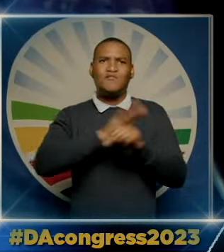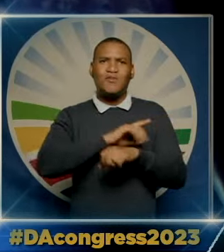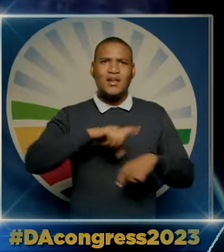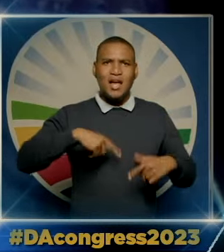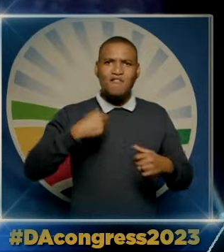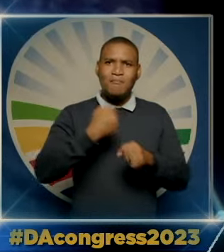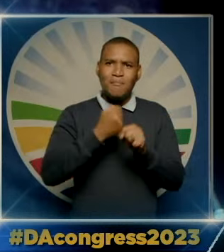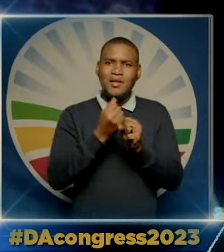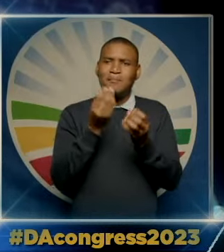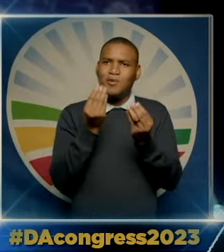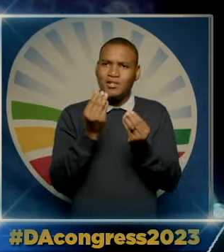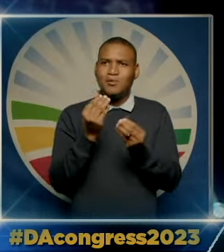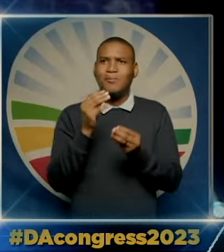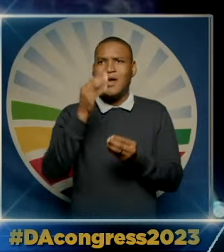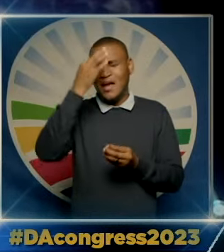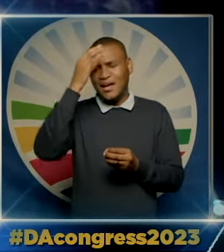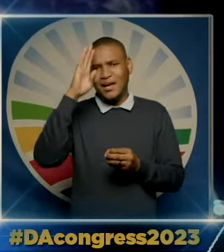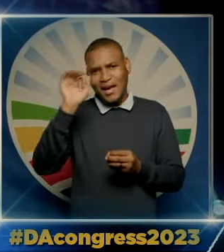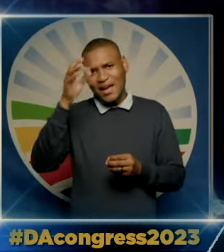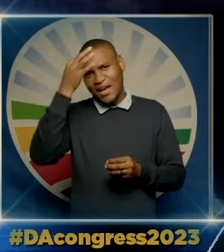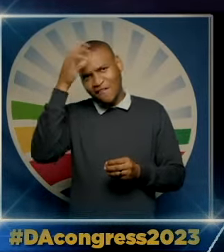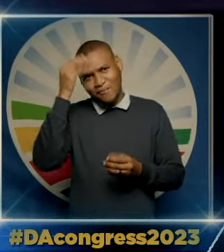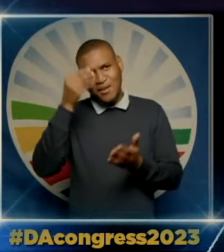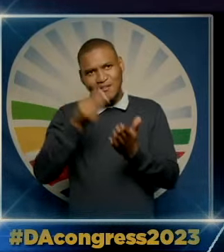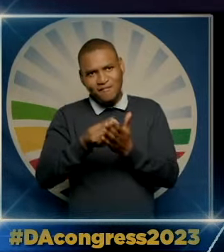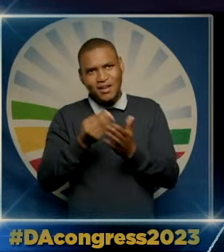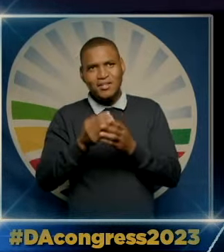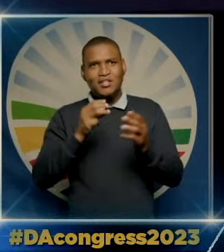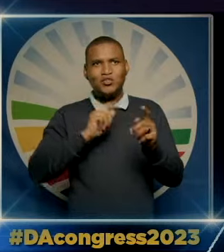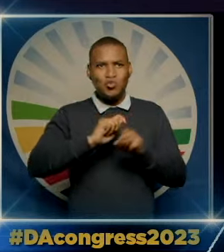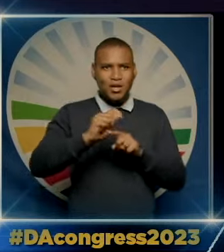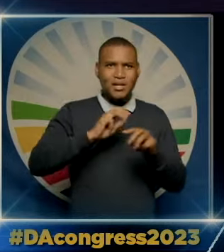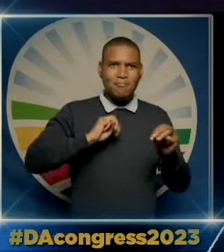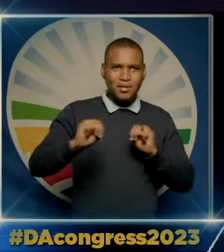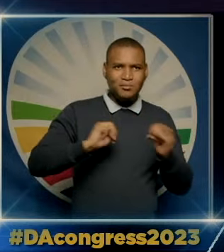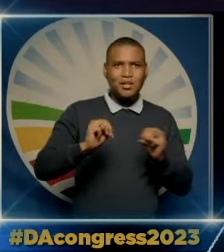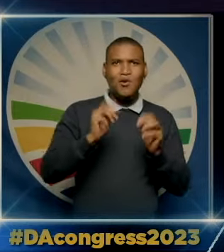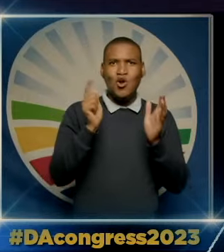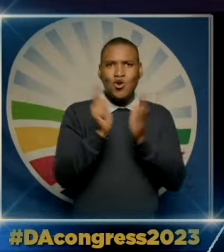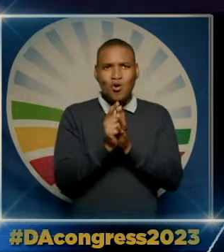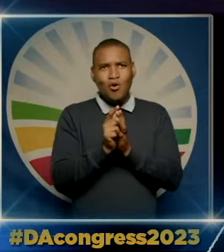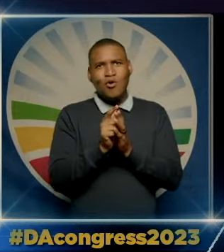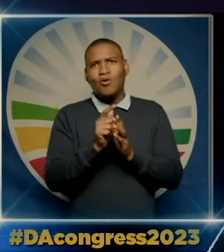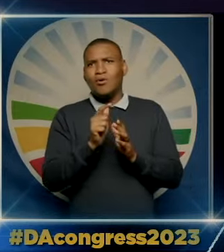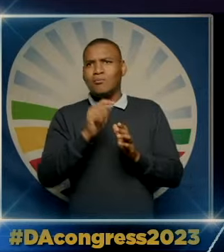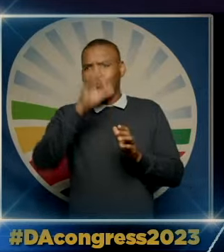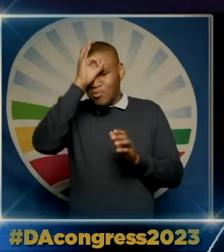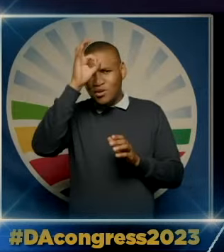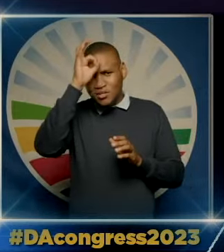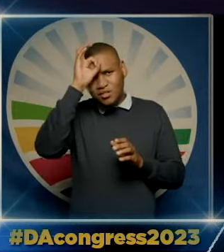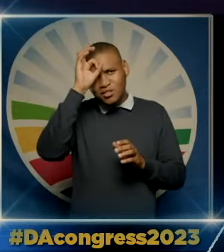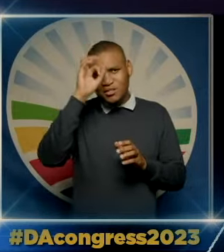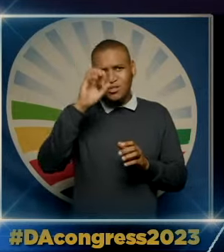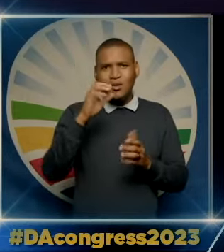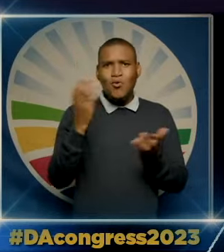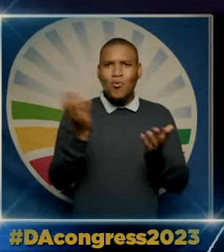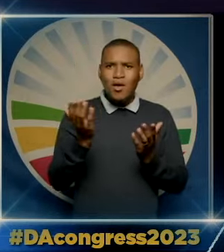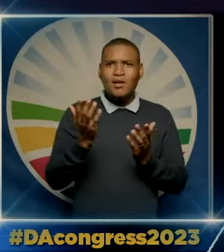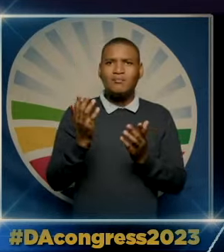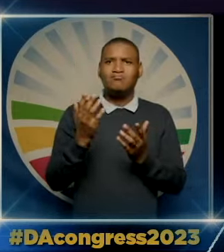by government funds actually training and managing our law enforcement properly. A future where the vulnerable are not